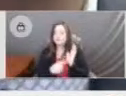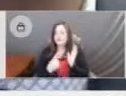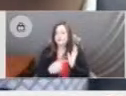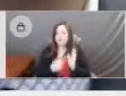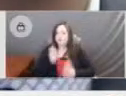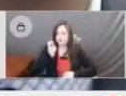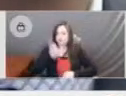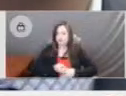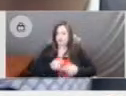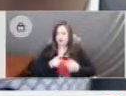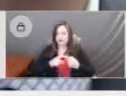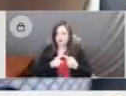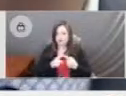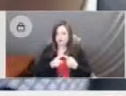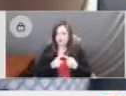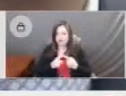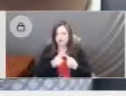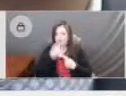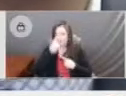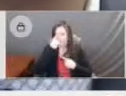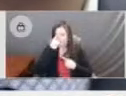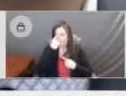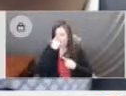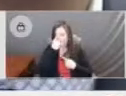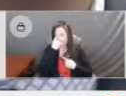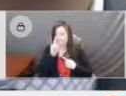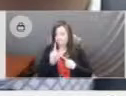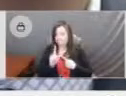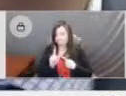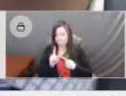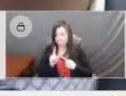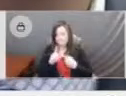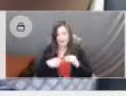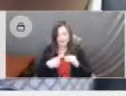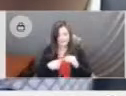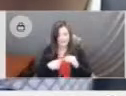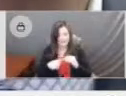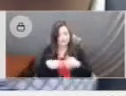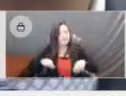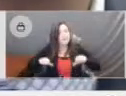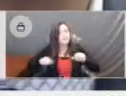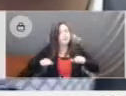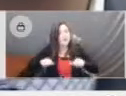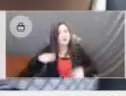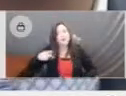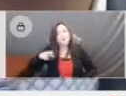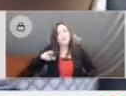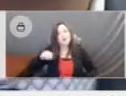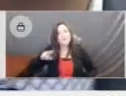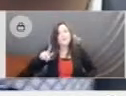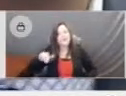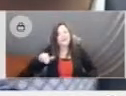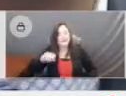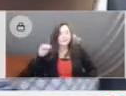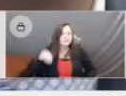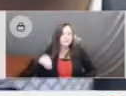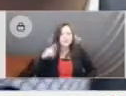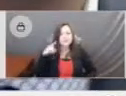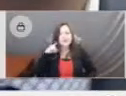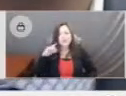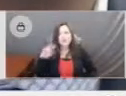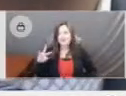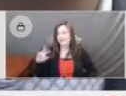to think in terms of the probability or percentages when we hear, you know, 71